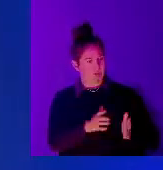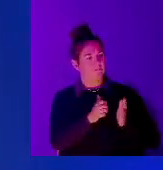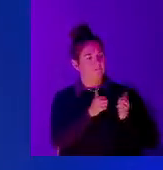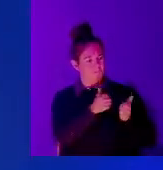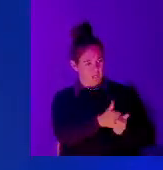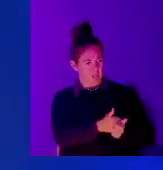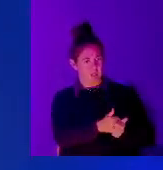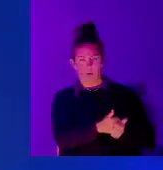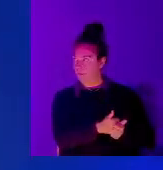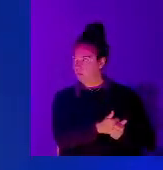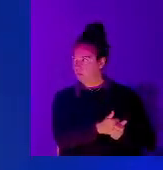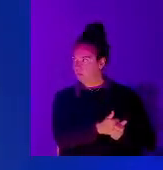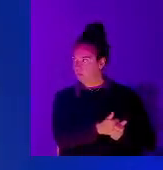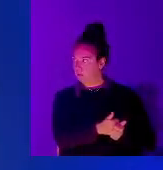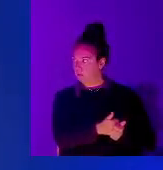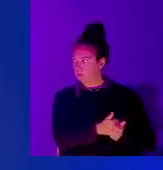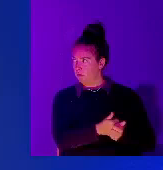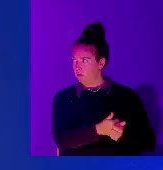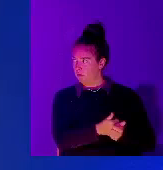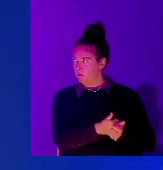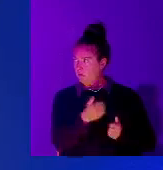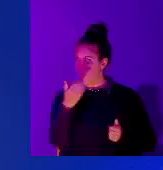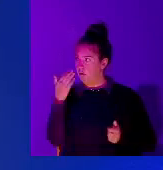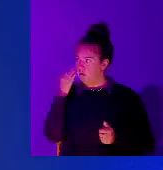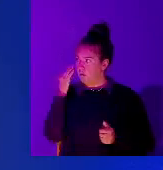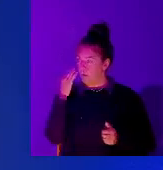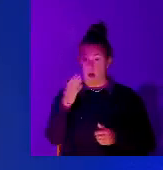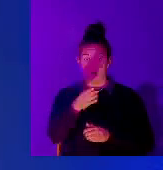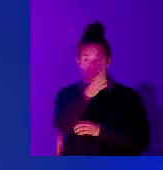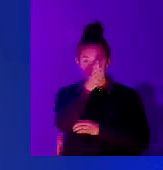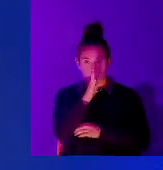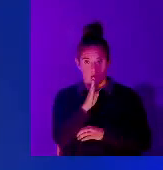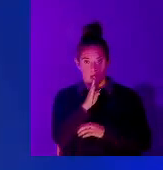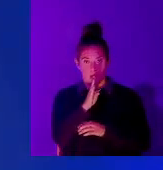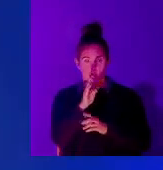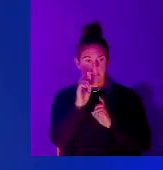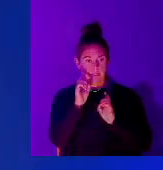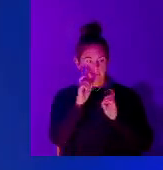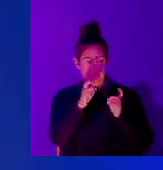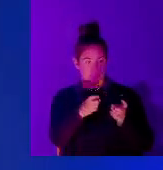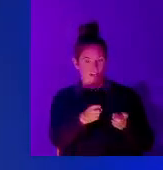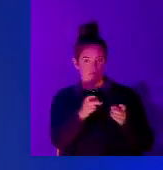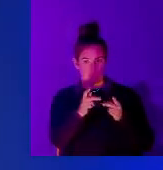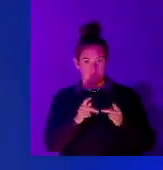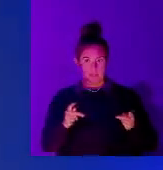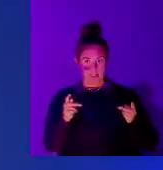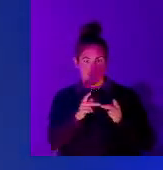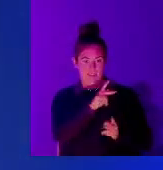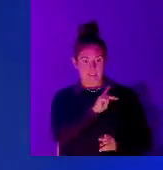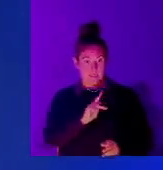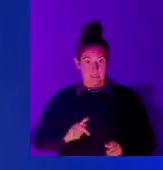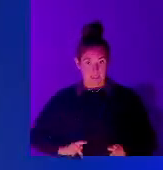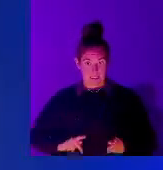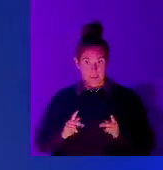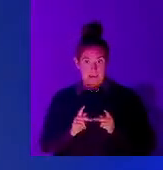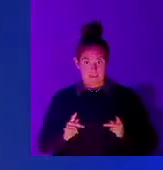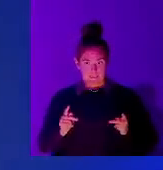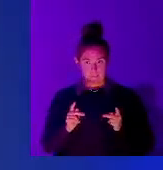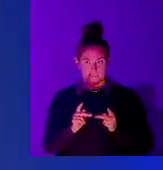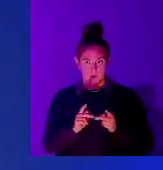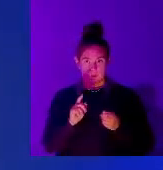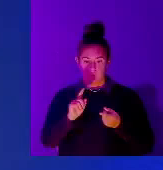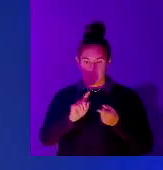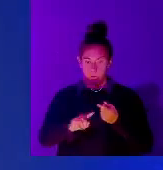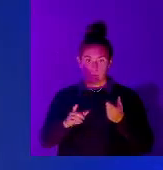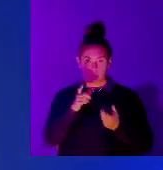this: God gives the preeminent place in the kingdom to Jesus. The doctrine of the